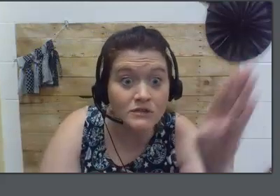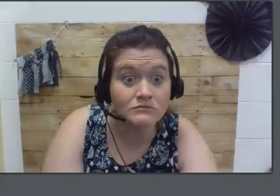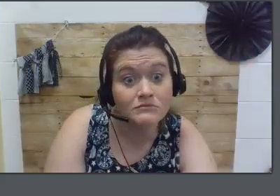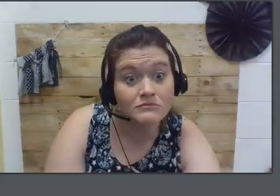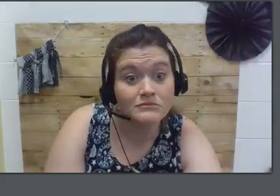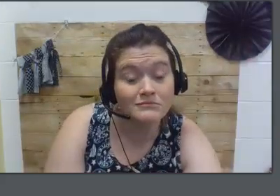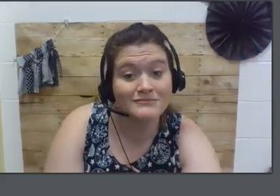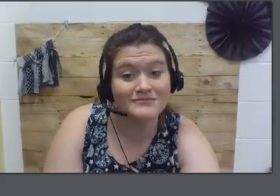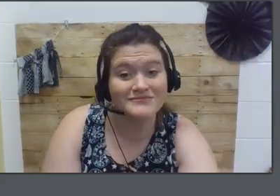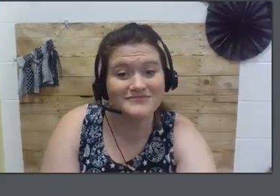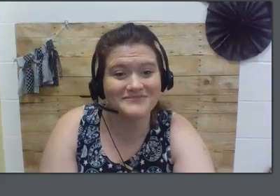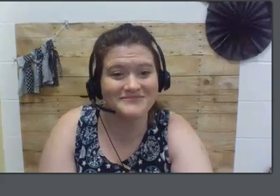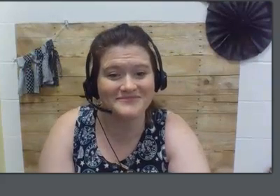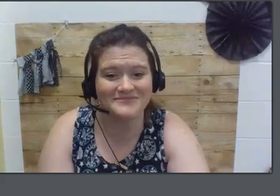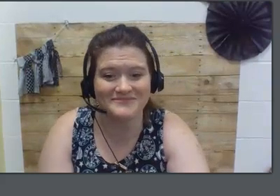socks, sir.